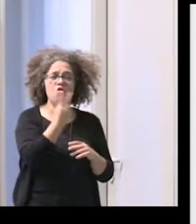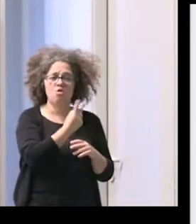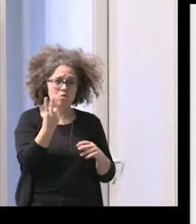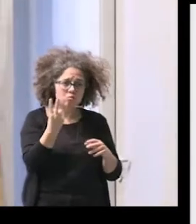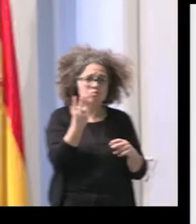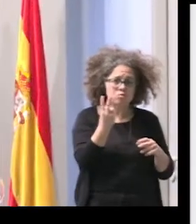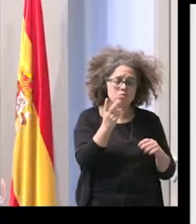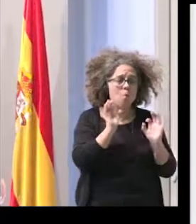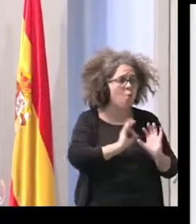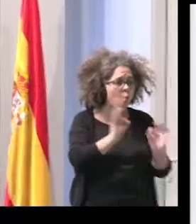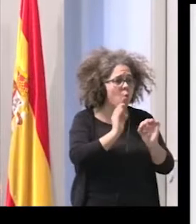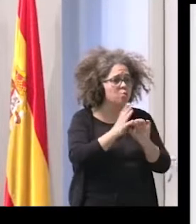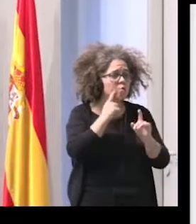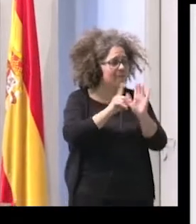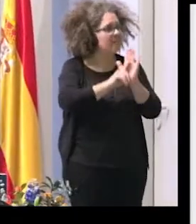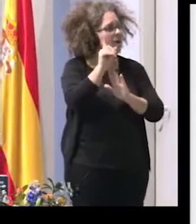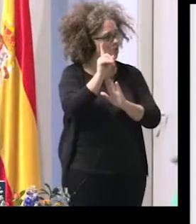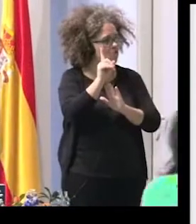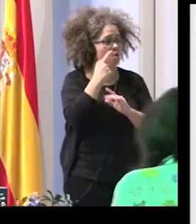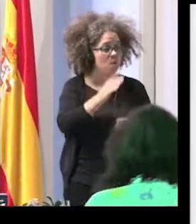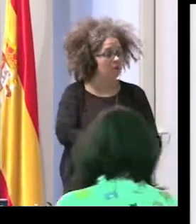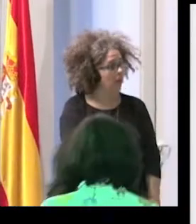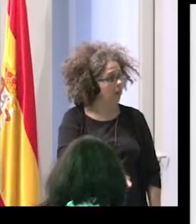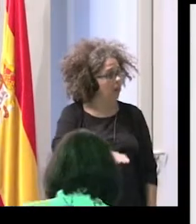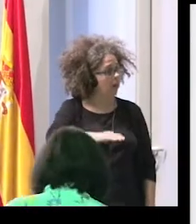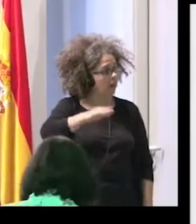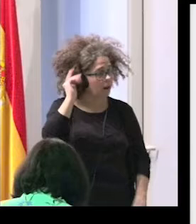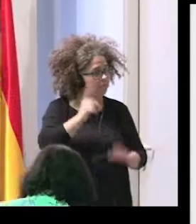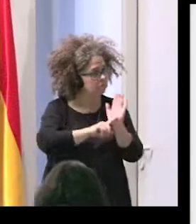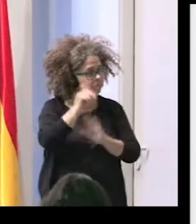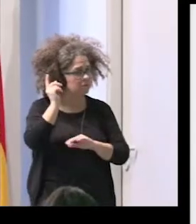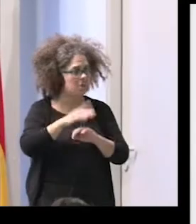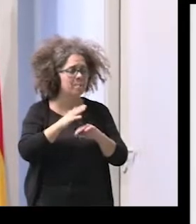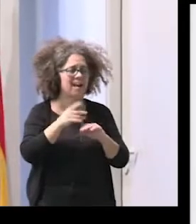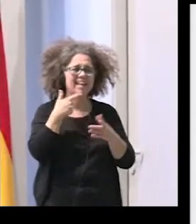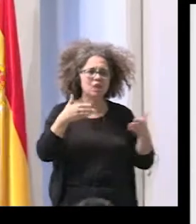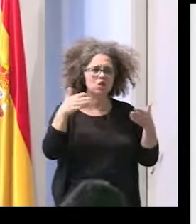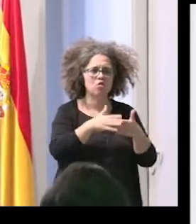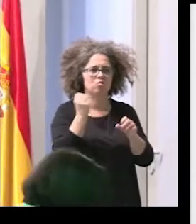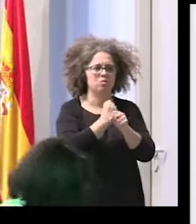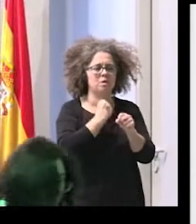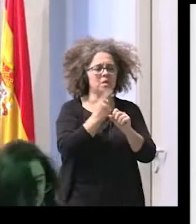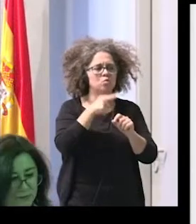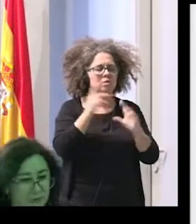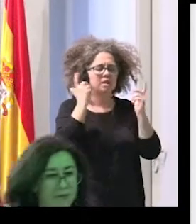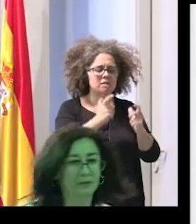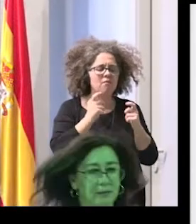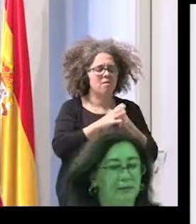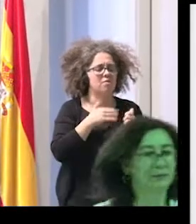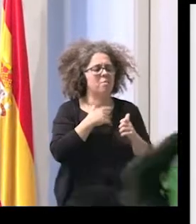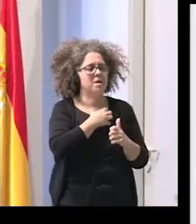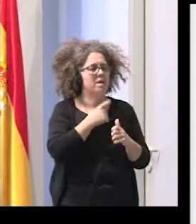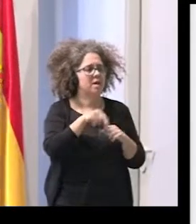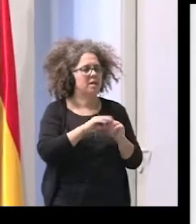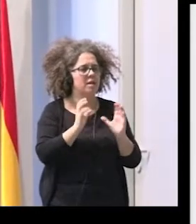development. So all of this work is really a team effort. Research, clinical work, you